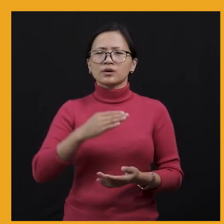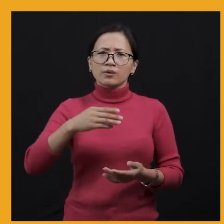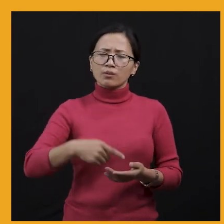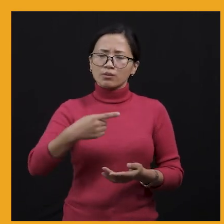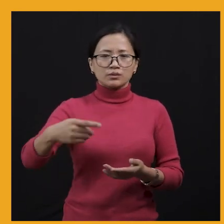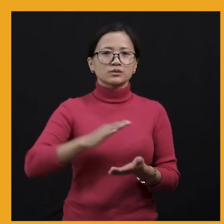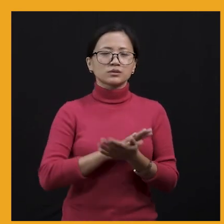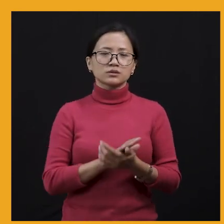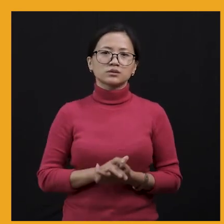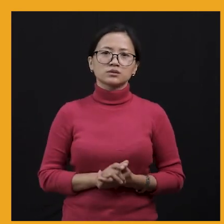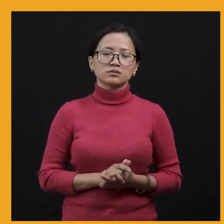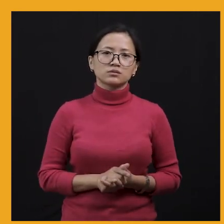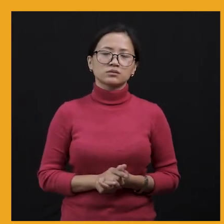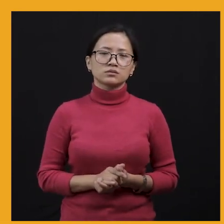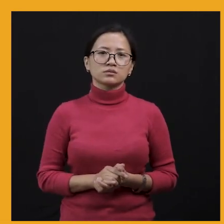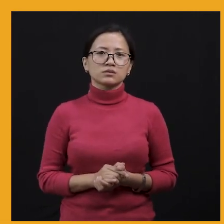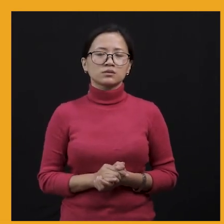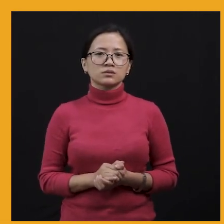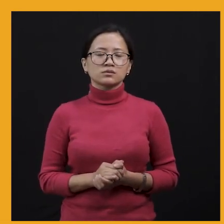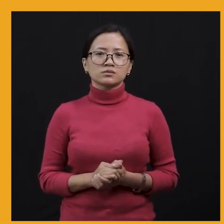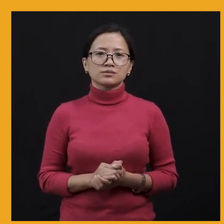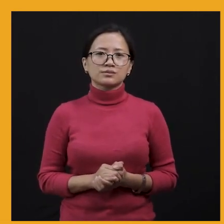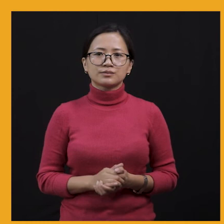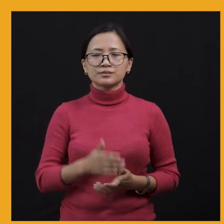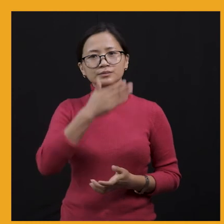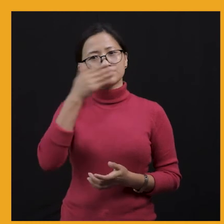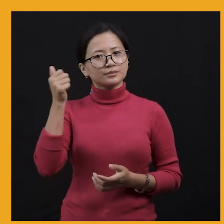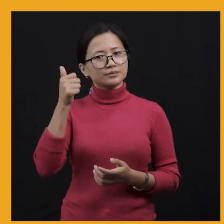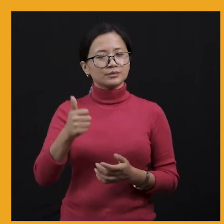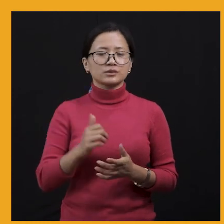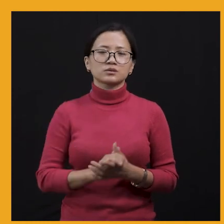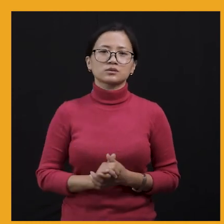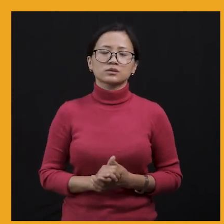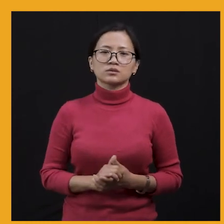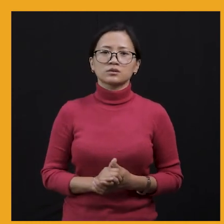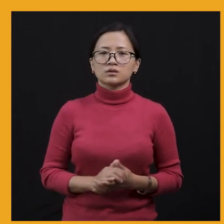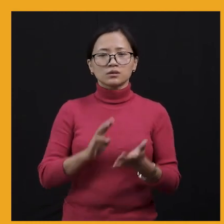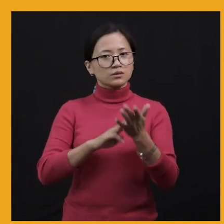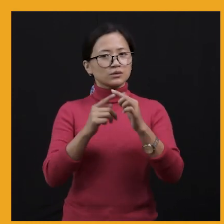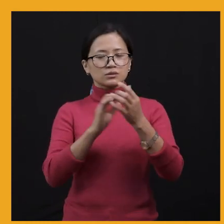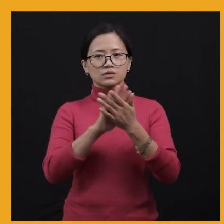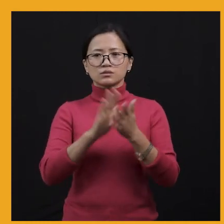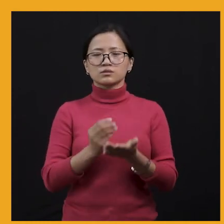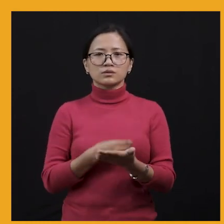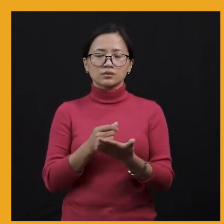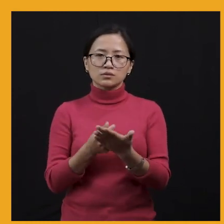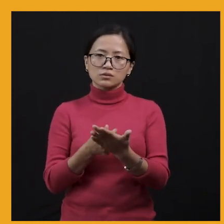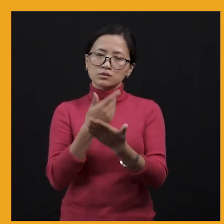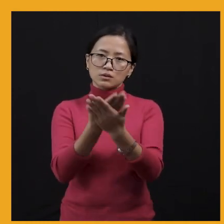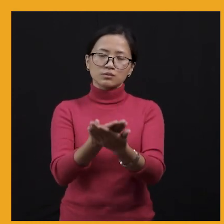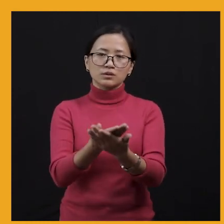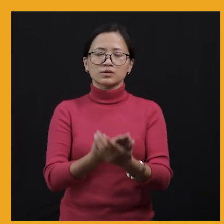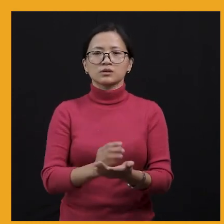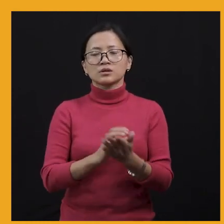wisely. Okay? And students, the best method that we can apply to